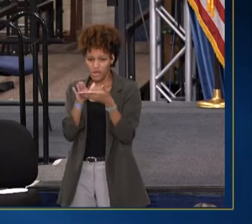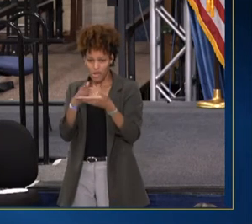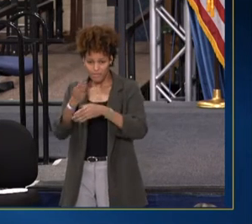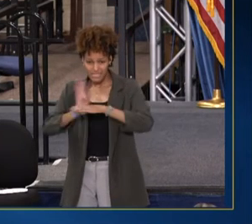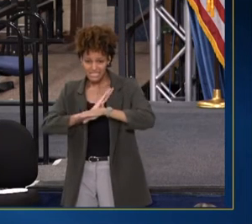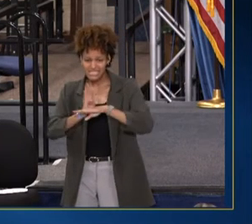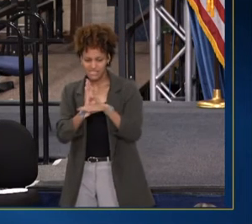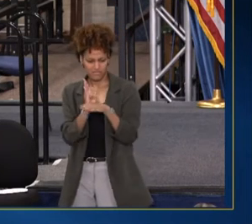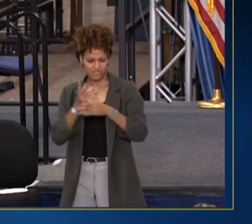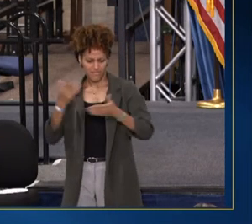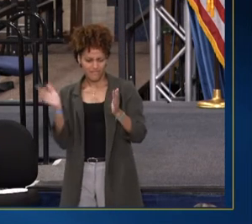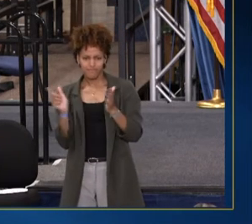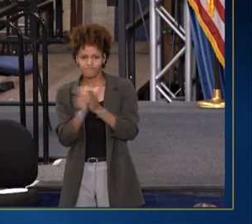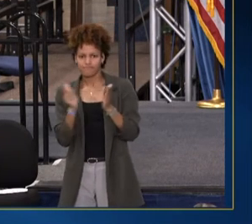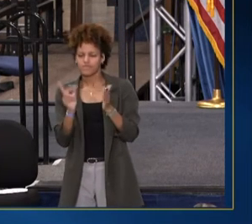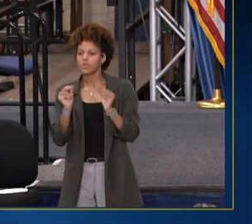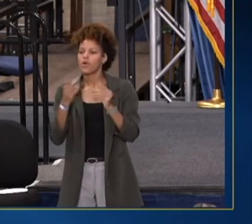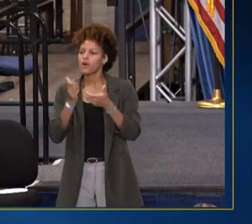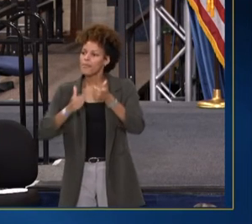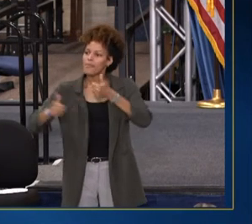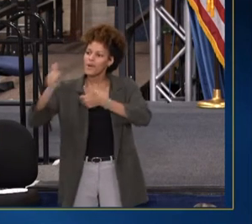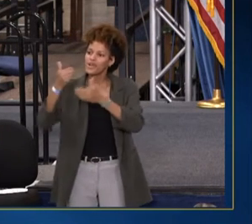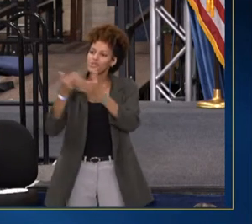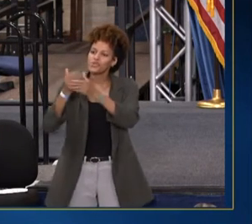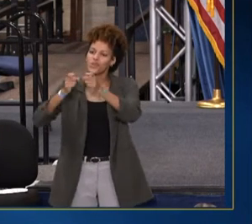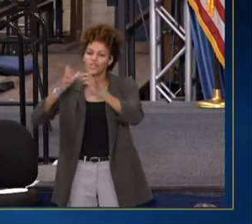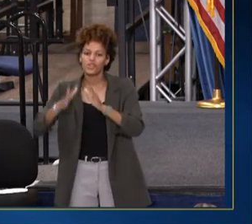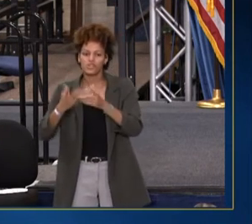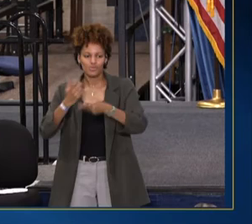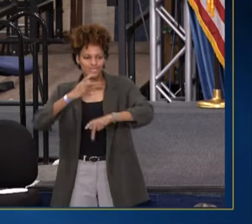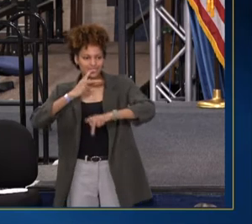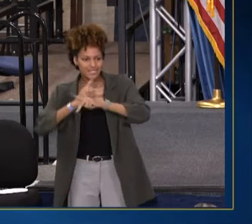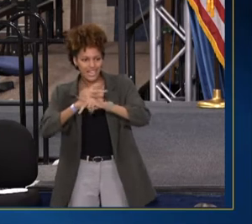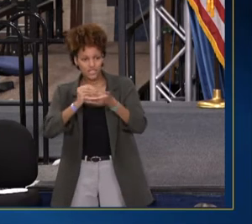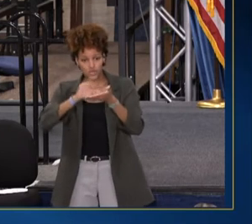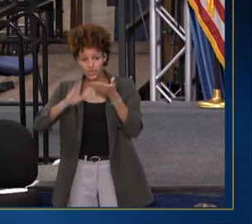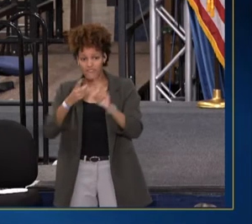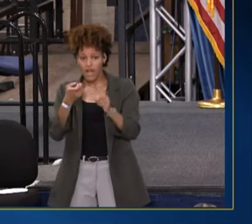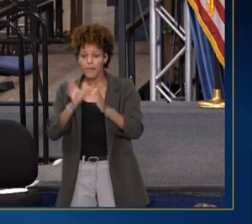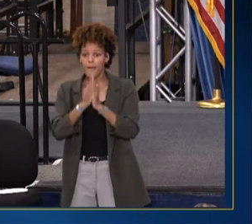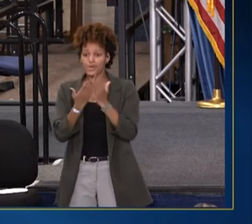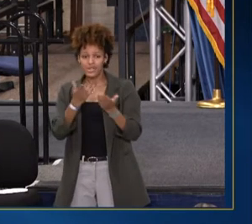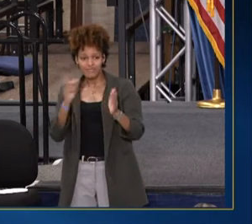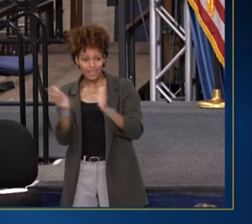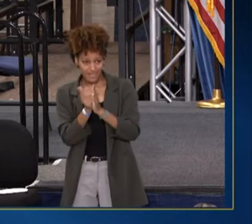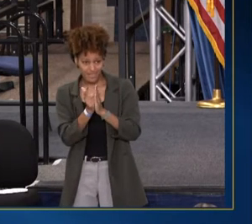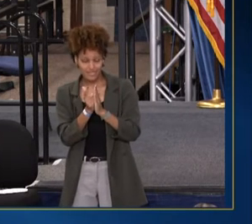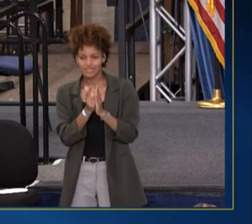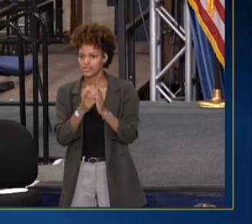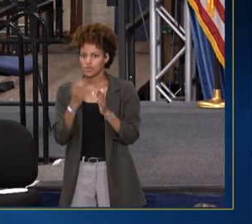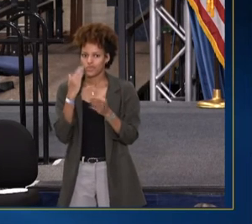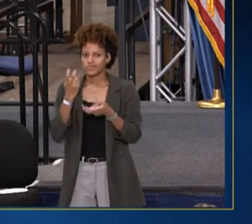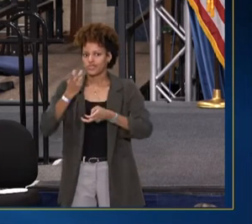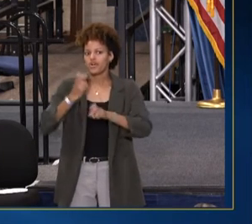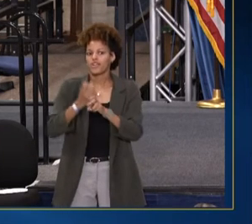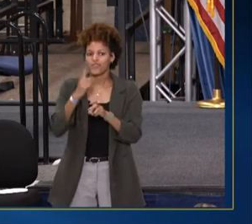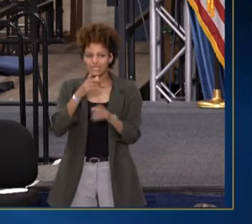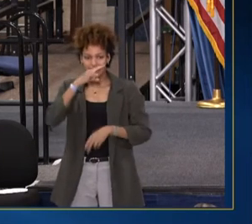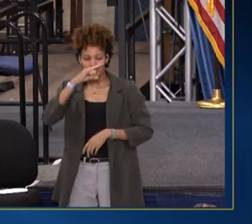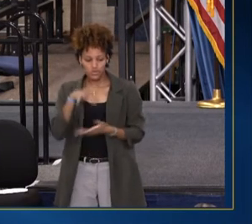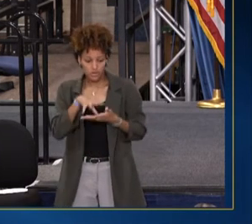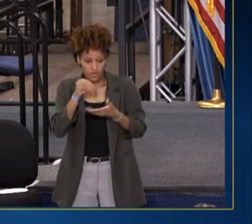by appointing a new coordinator to protect LGBTQ plus students from book bans, which make it harder for kids to